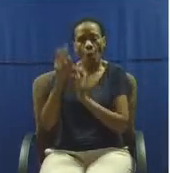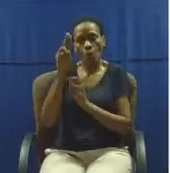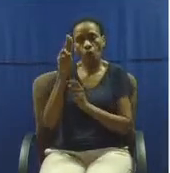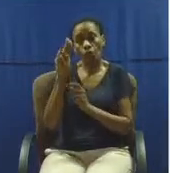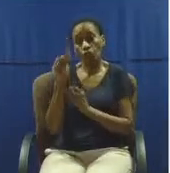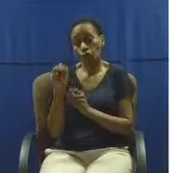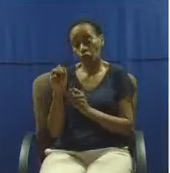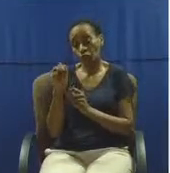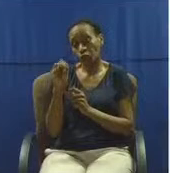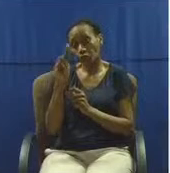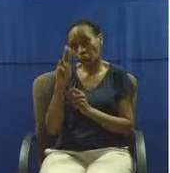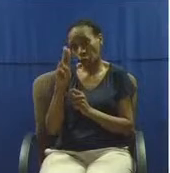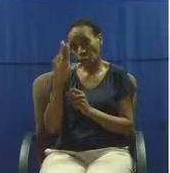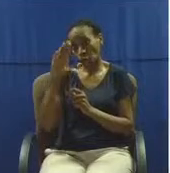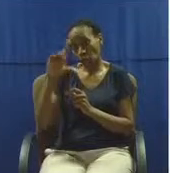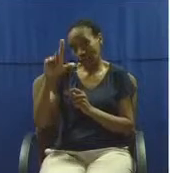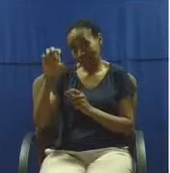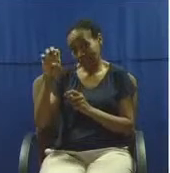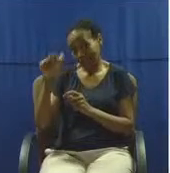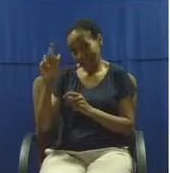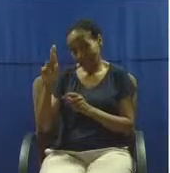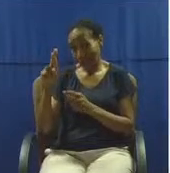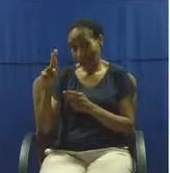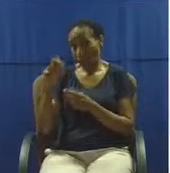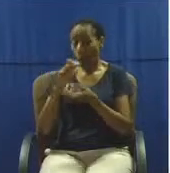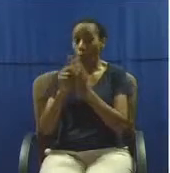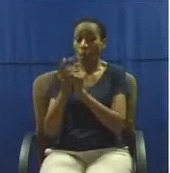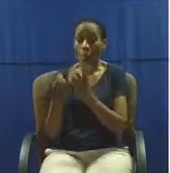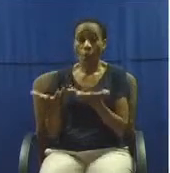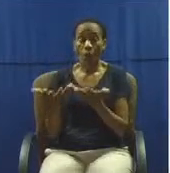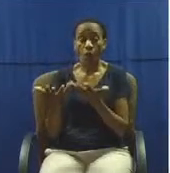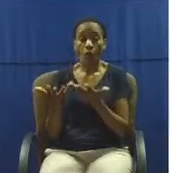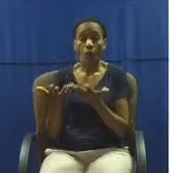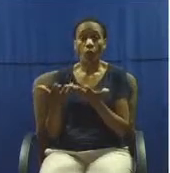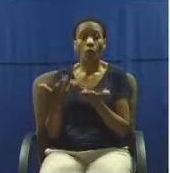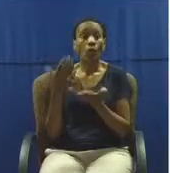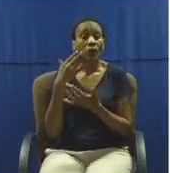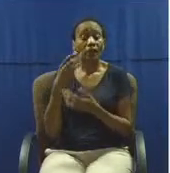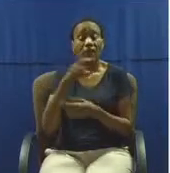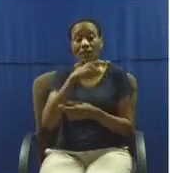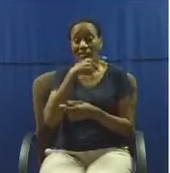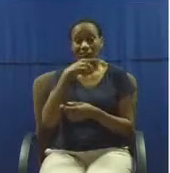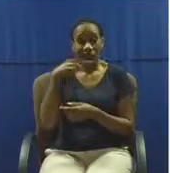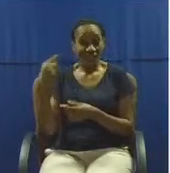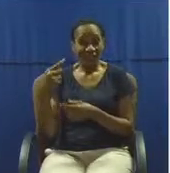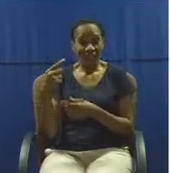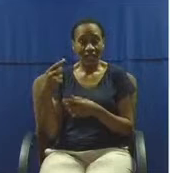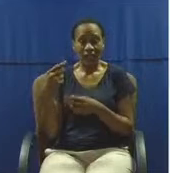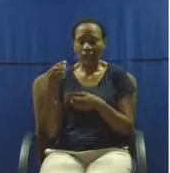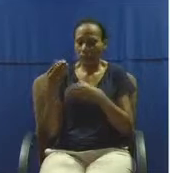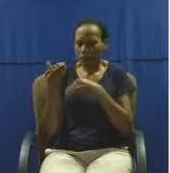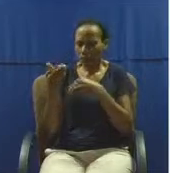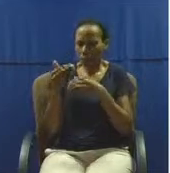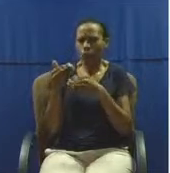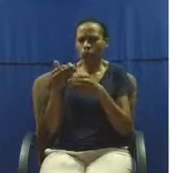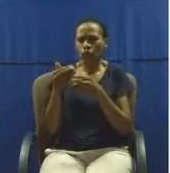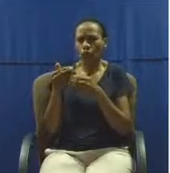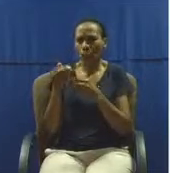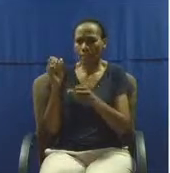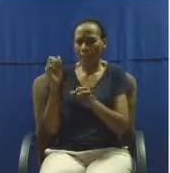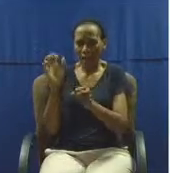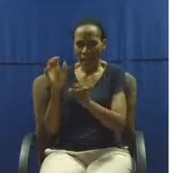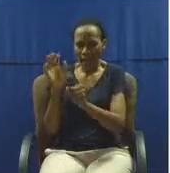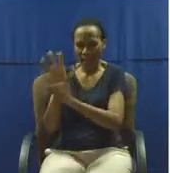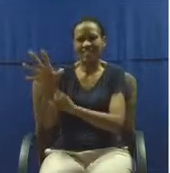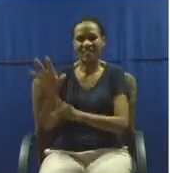at the time the Soviet Union had sought to put missiles in Cuba. And the United States was